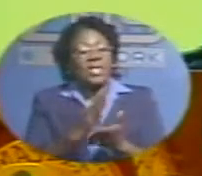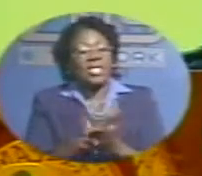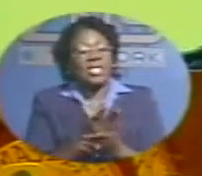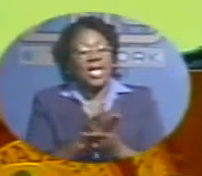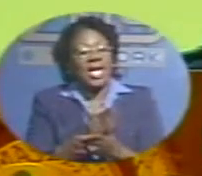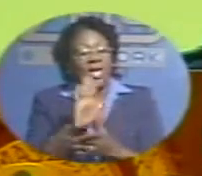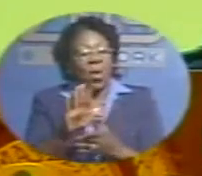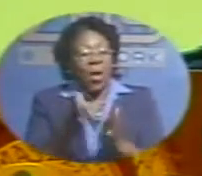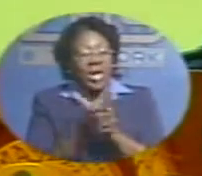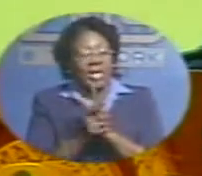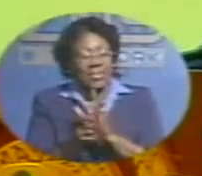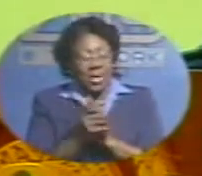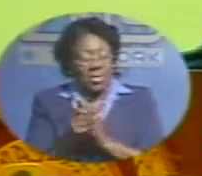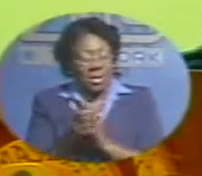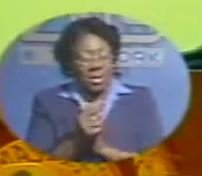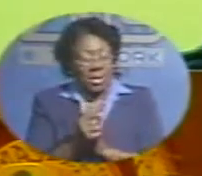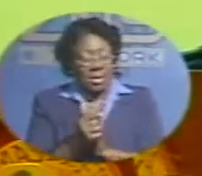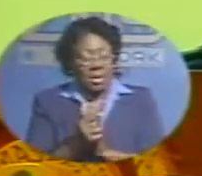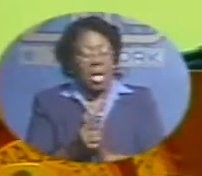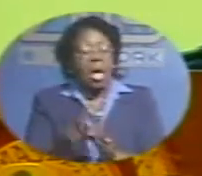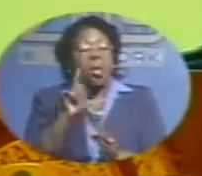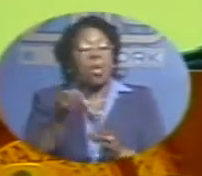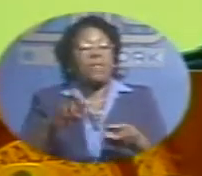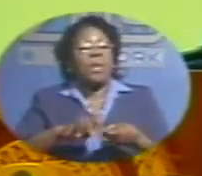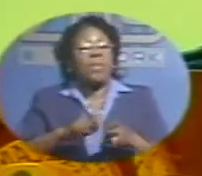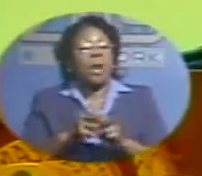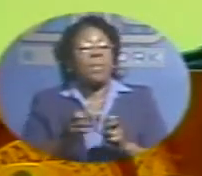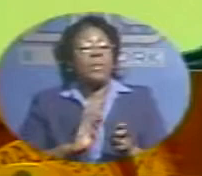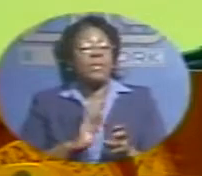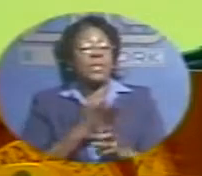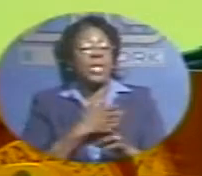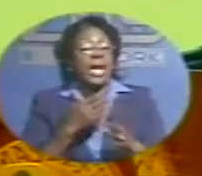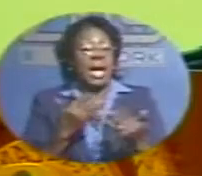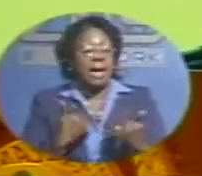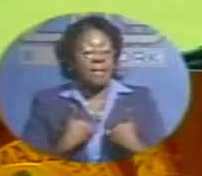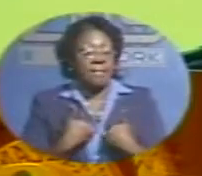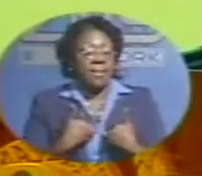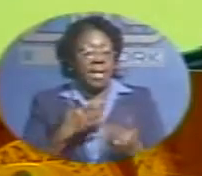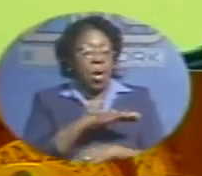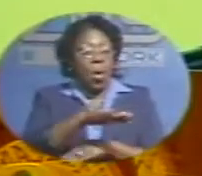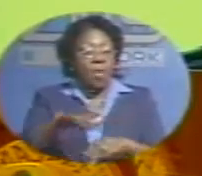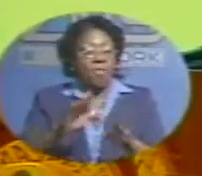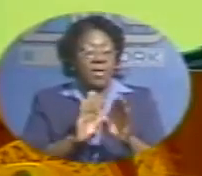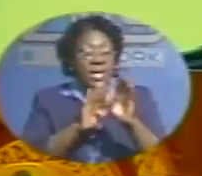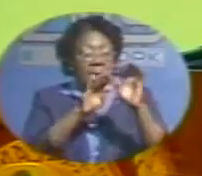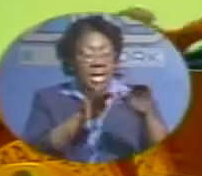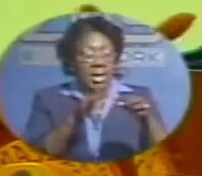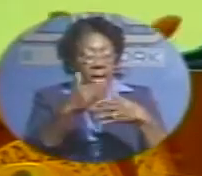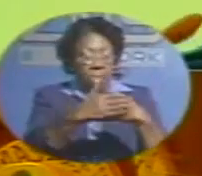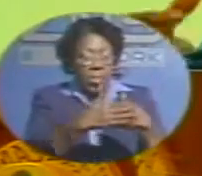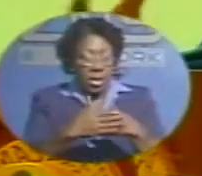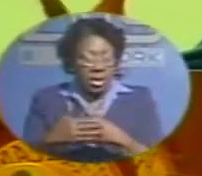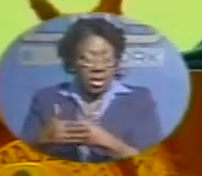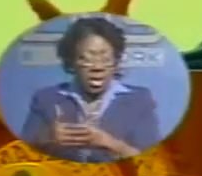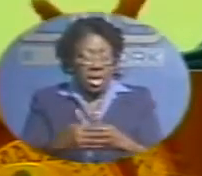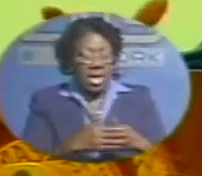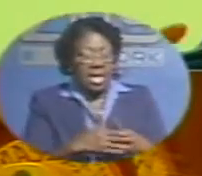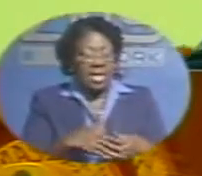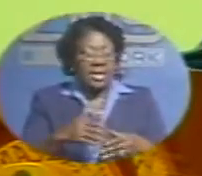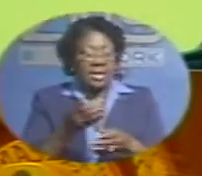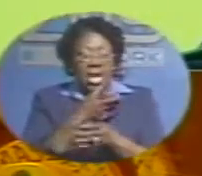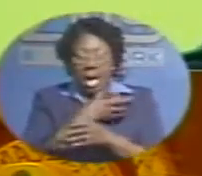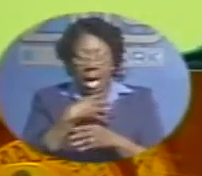it. And one of the problems we have in our over-the-hill communities is this absence of